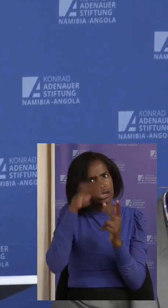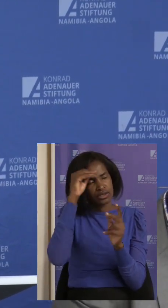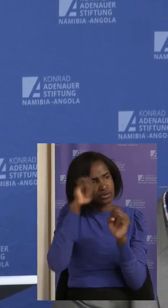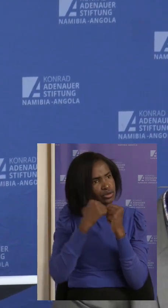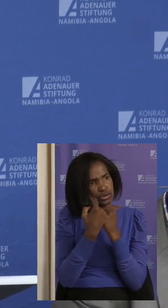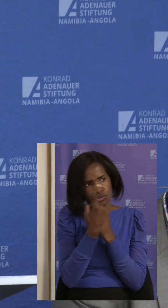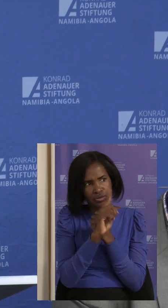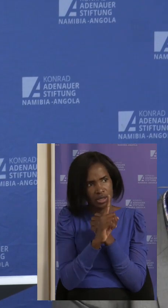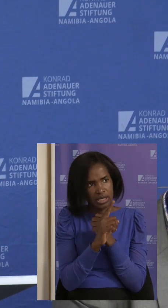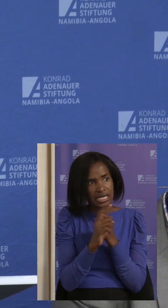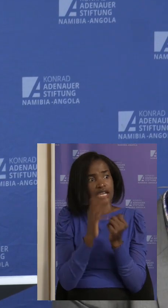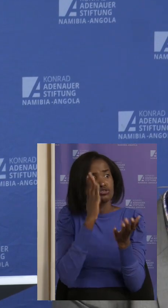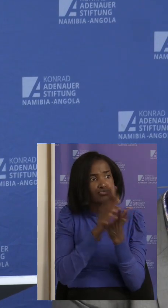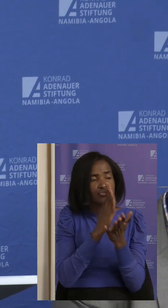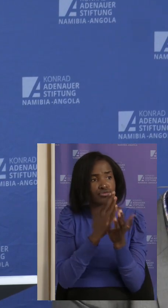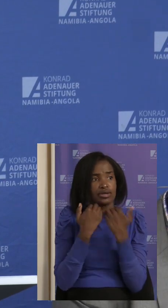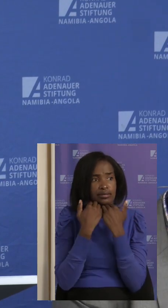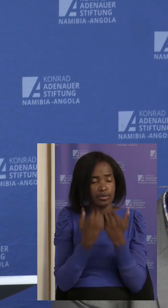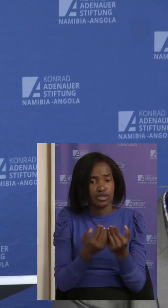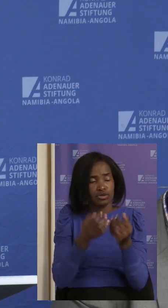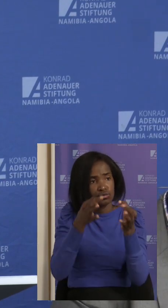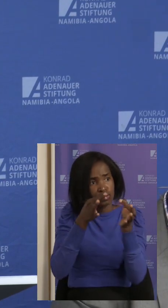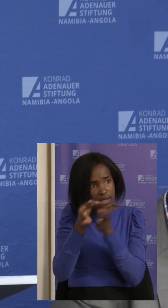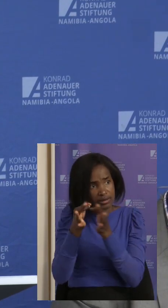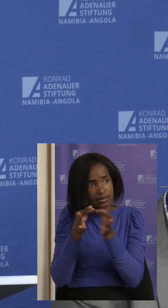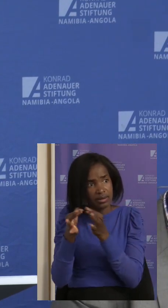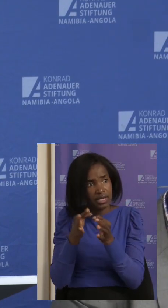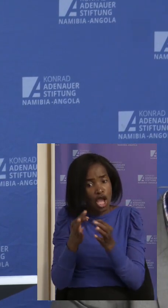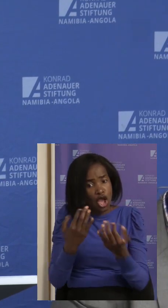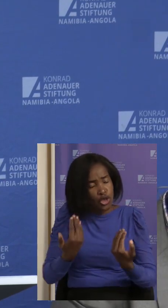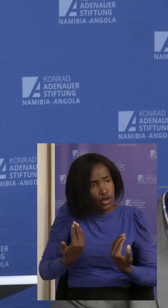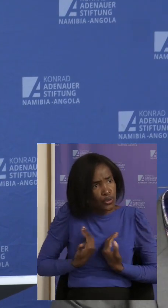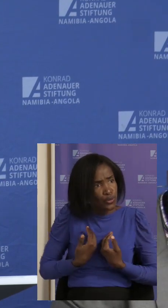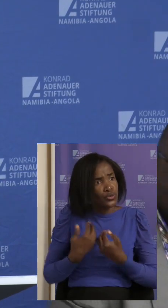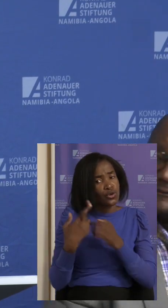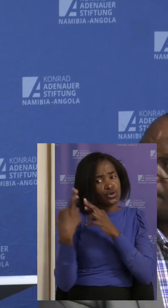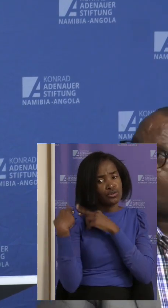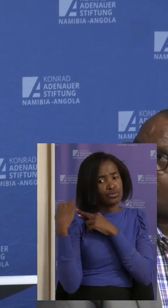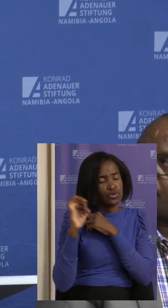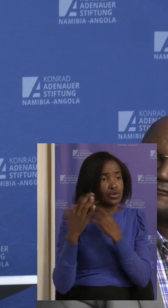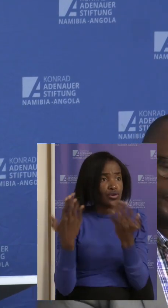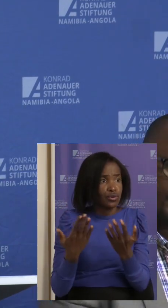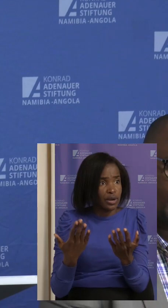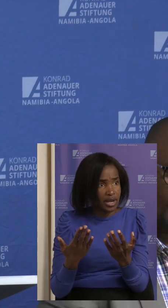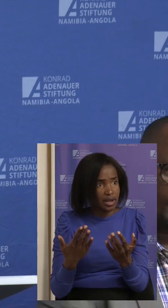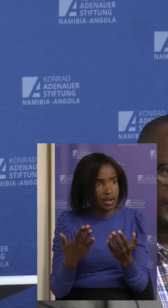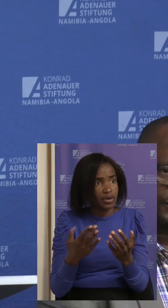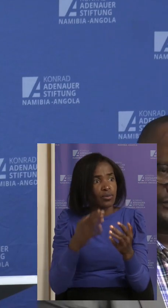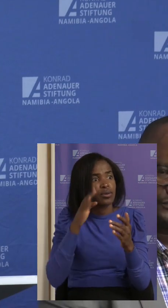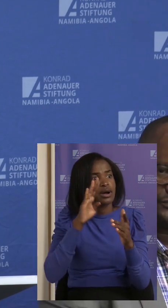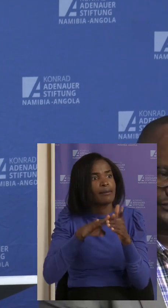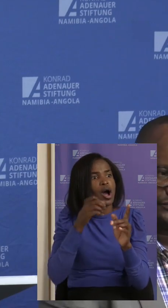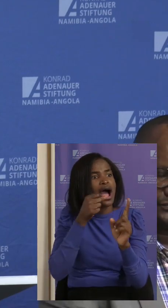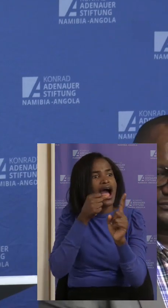really important for me to highlight the significance of the role of young people in general when it comes to advocacy